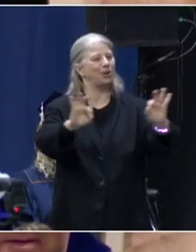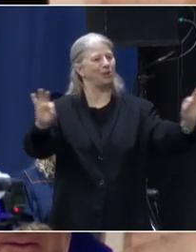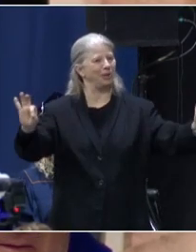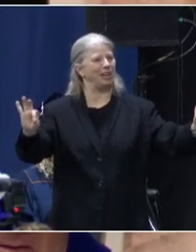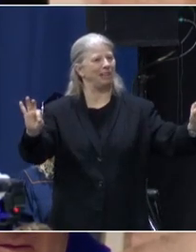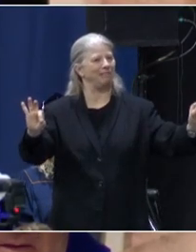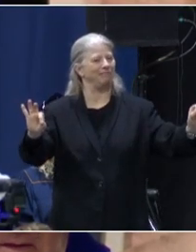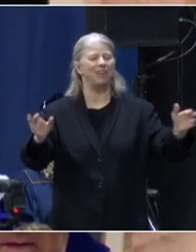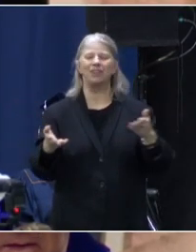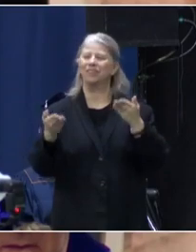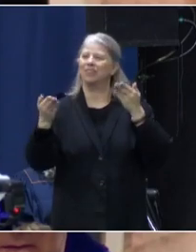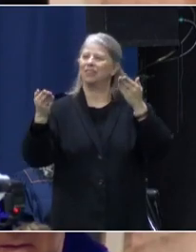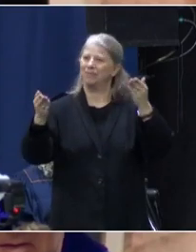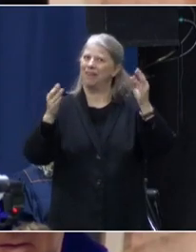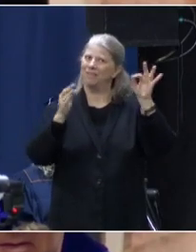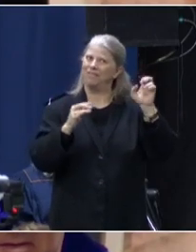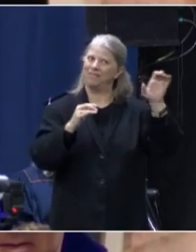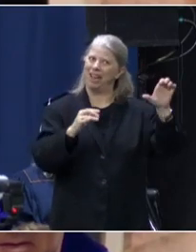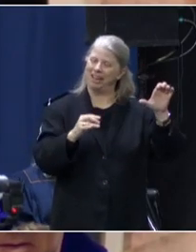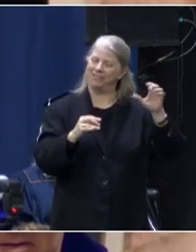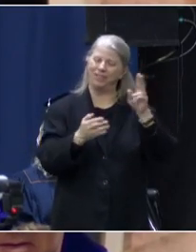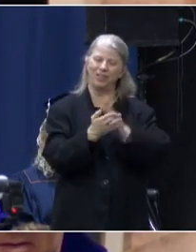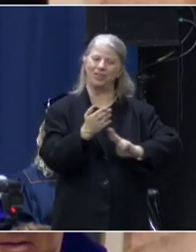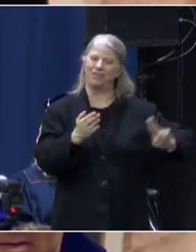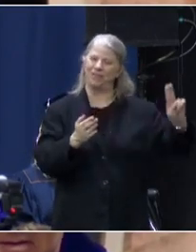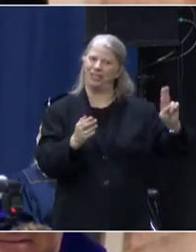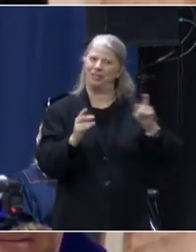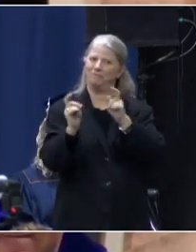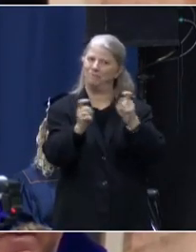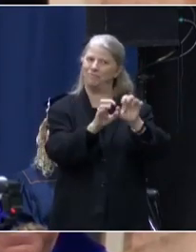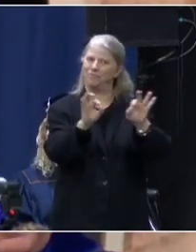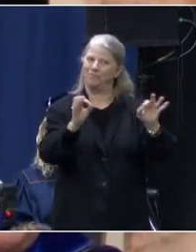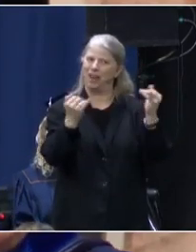as recommended by the faculty of the university.